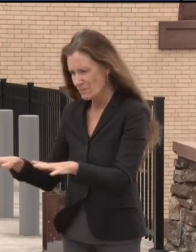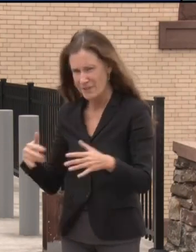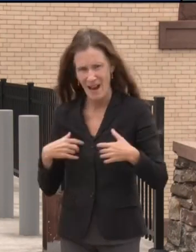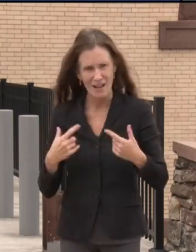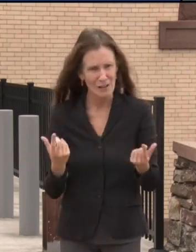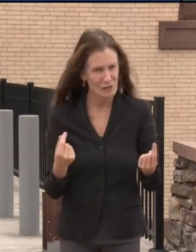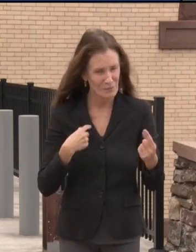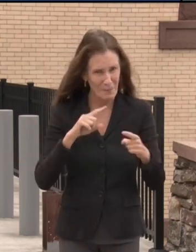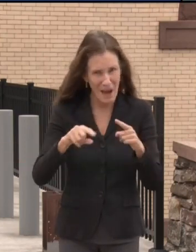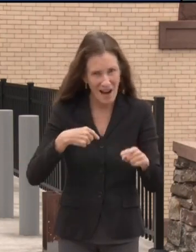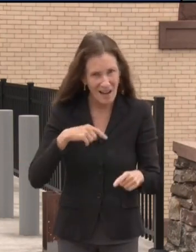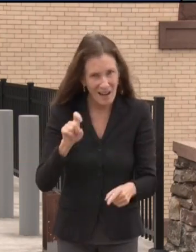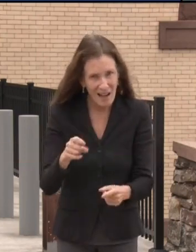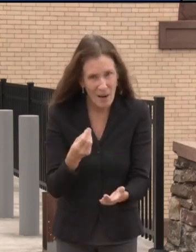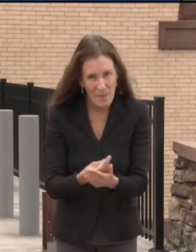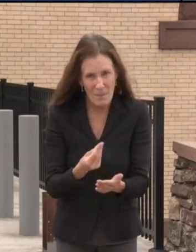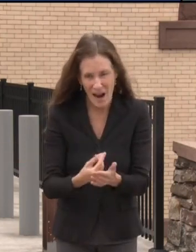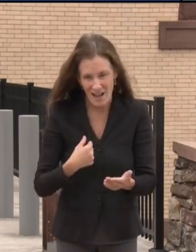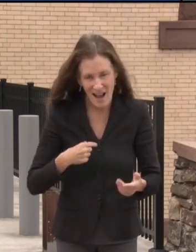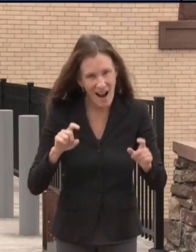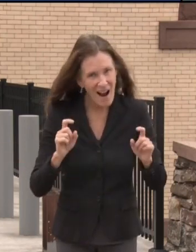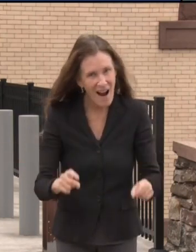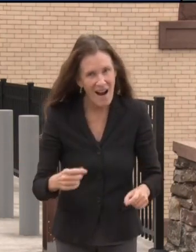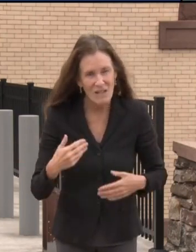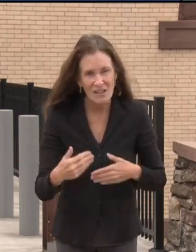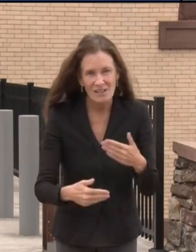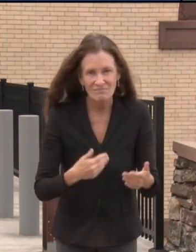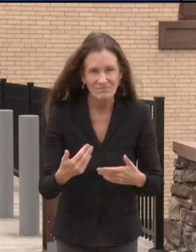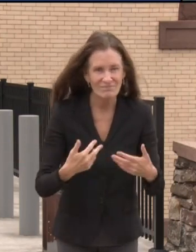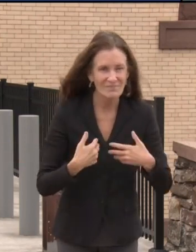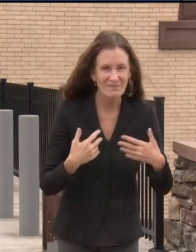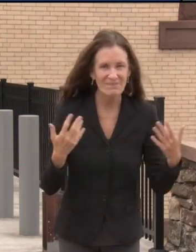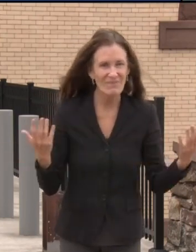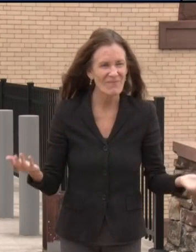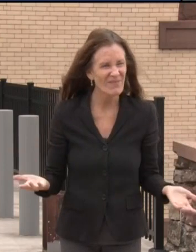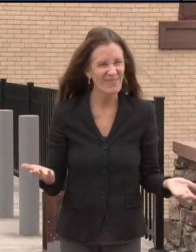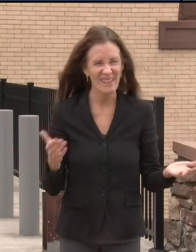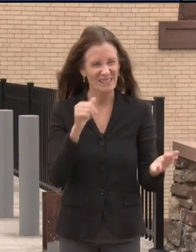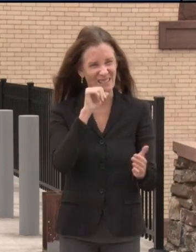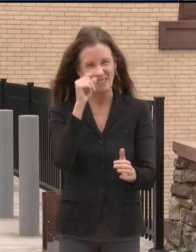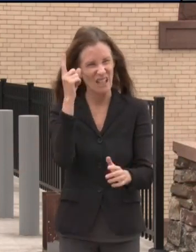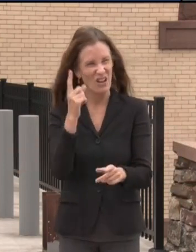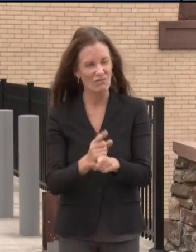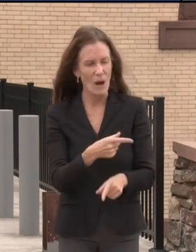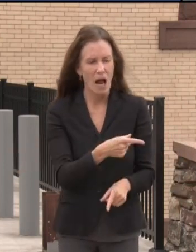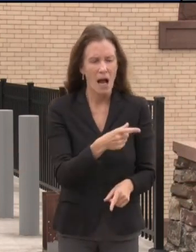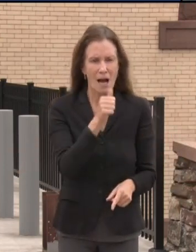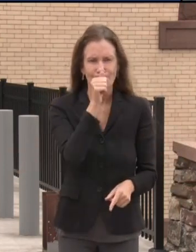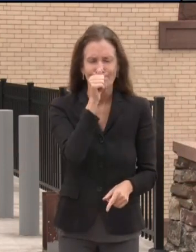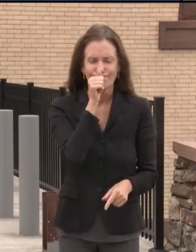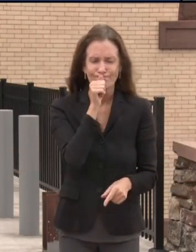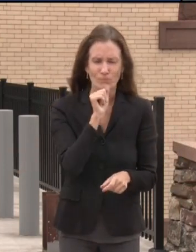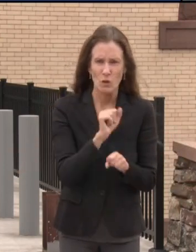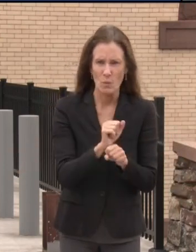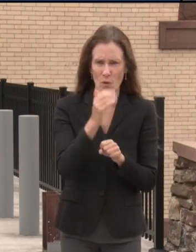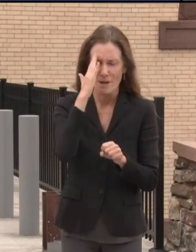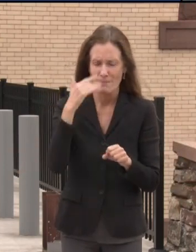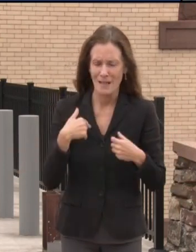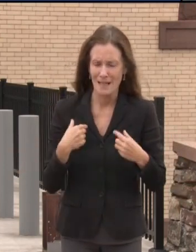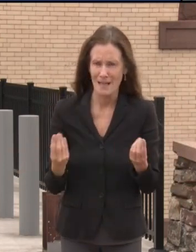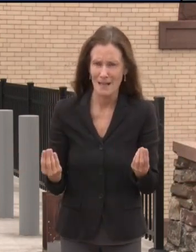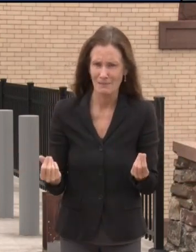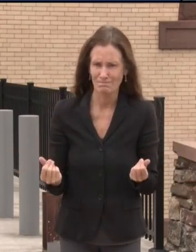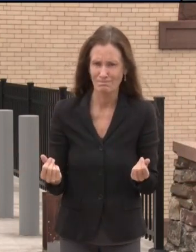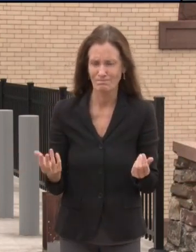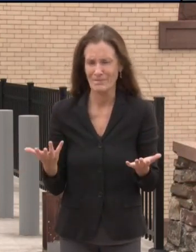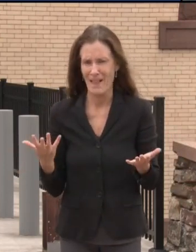That's a choice that no Pennsylvanian should have to make. And they don't have to. As my colleagues have pointed out, there is bipartisan